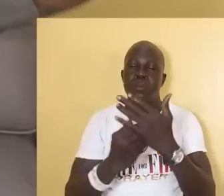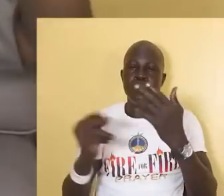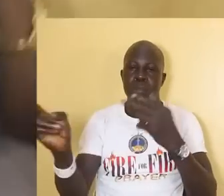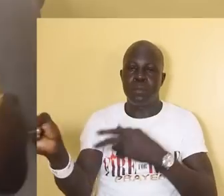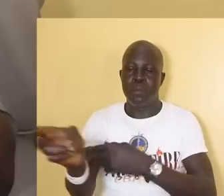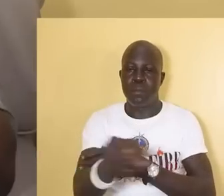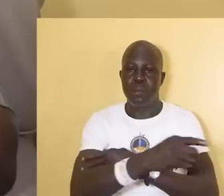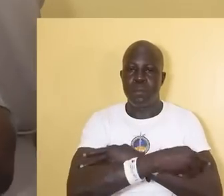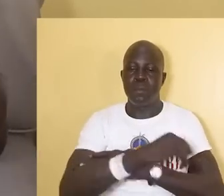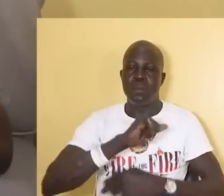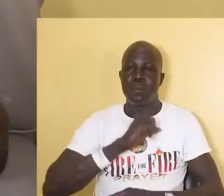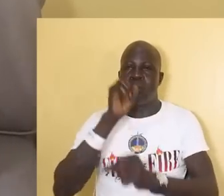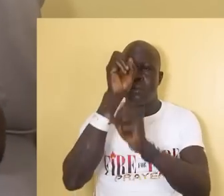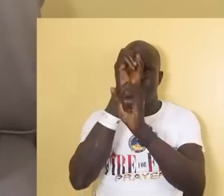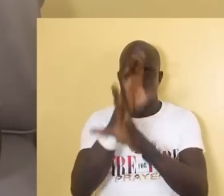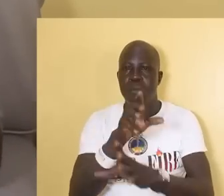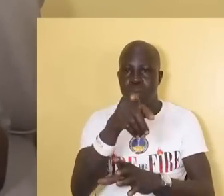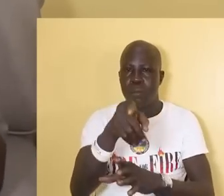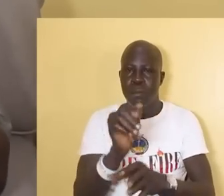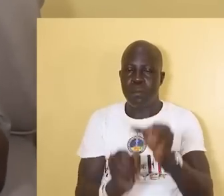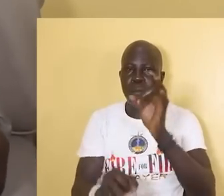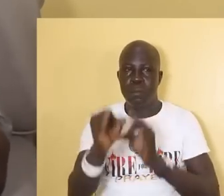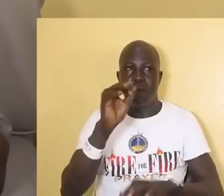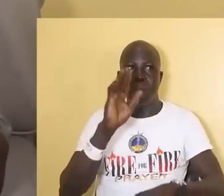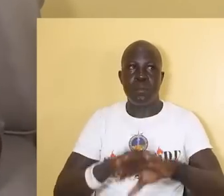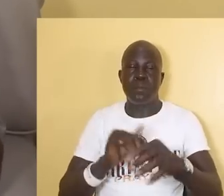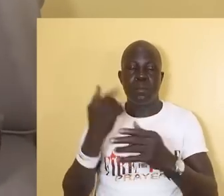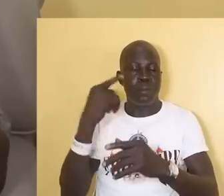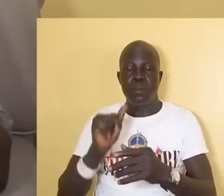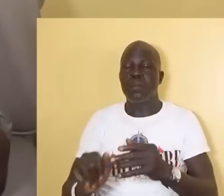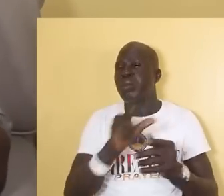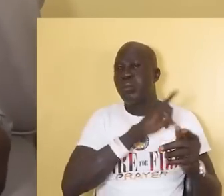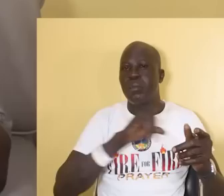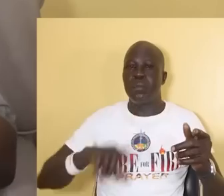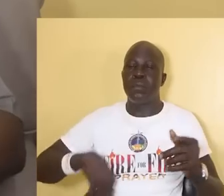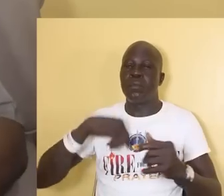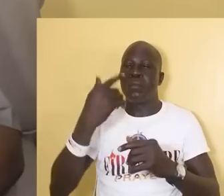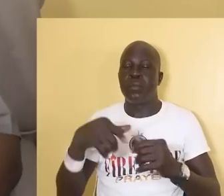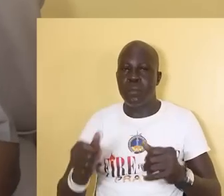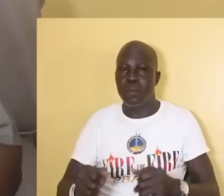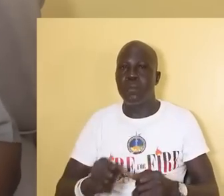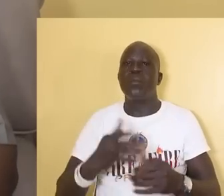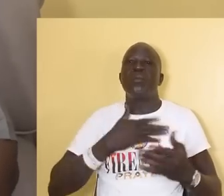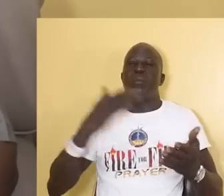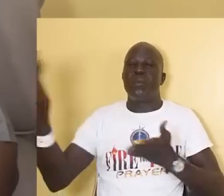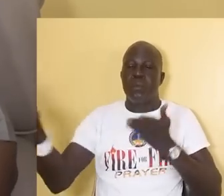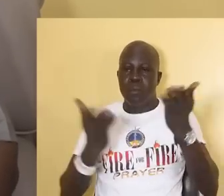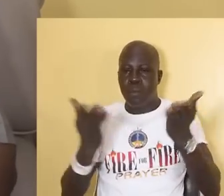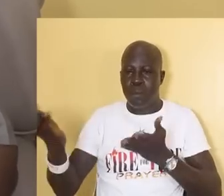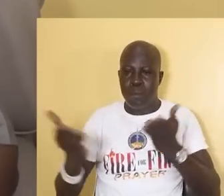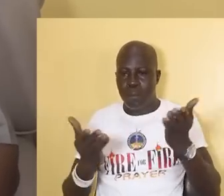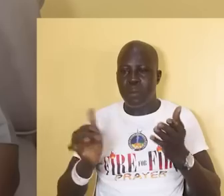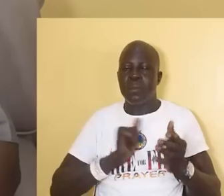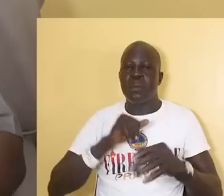7 good days that will bless you with. Yeah, the covenant of God for me, the Lord said, my servants,